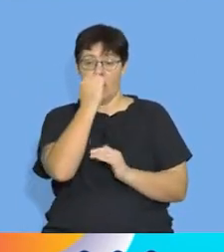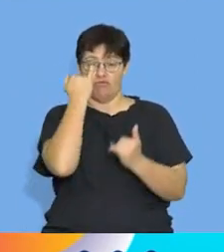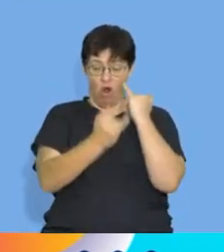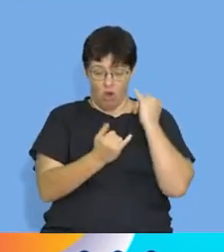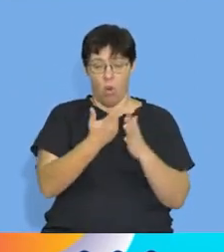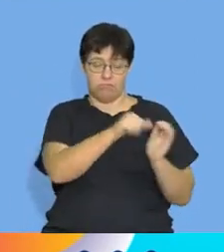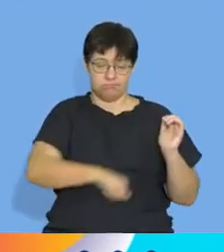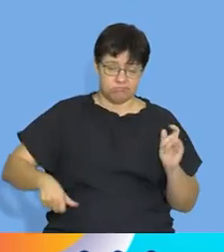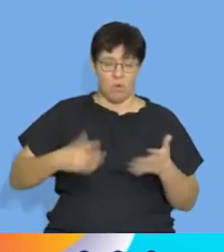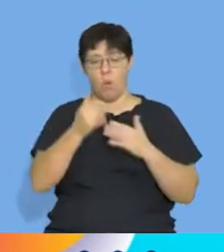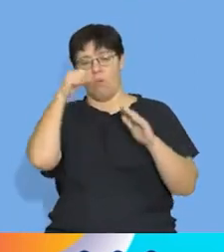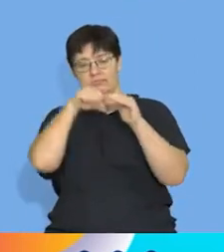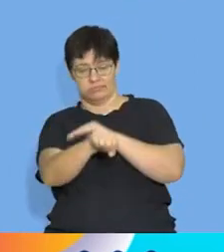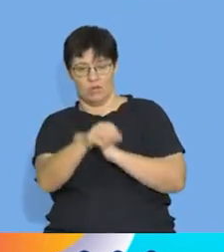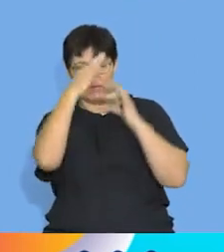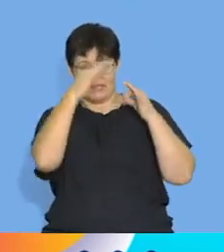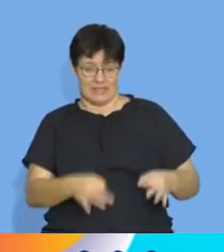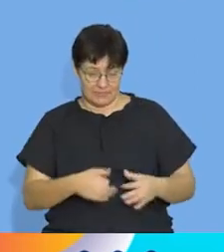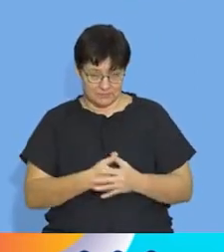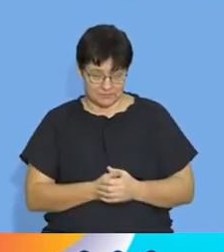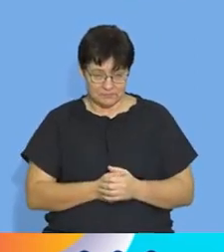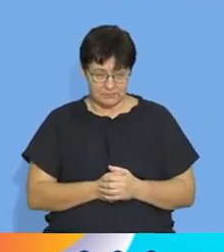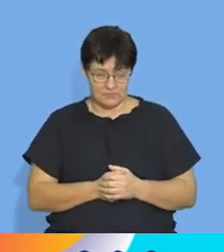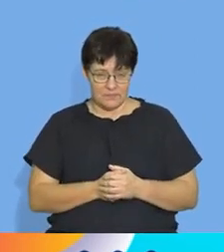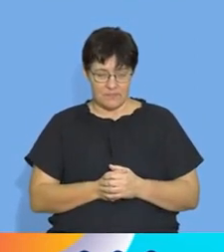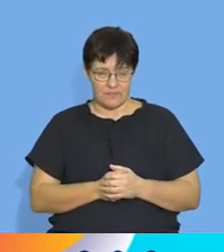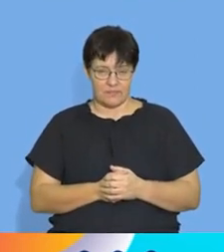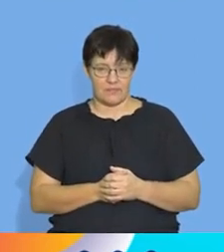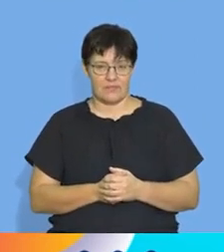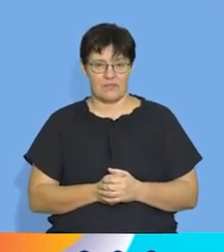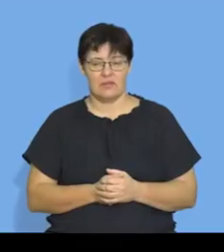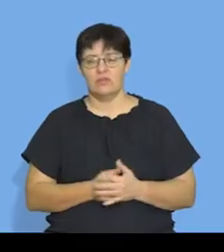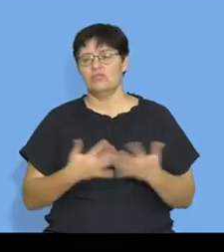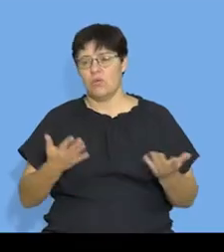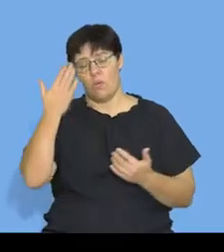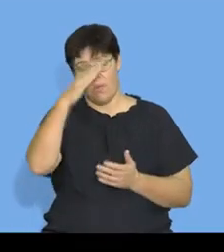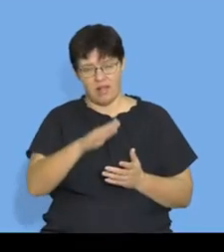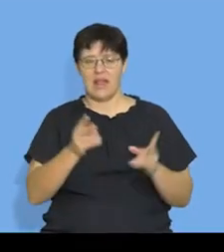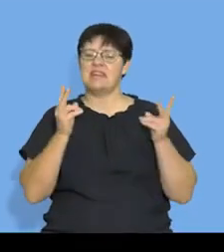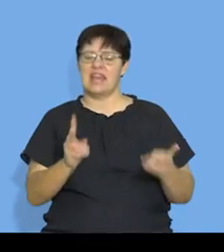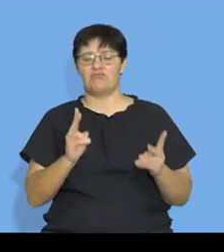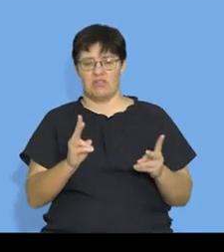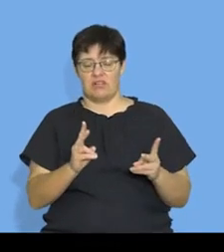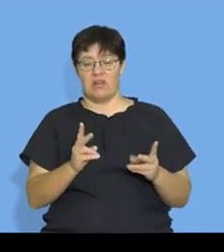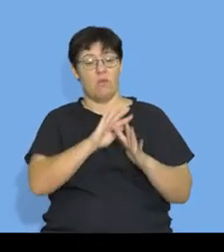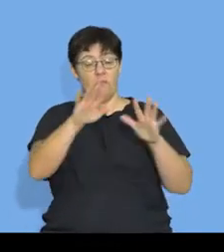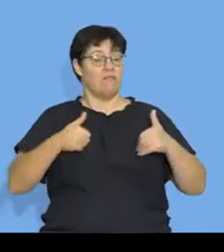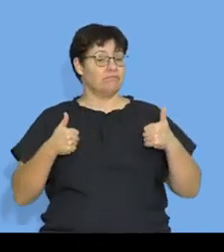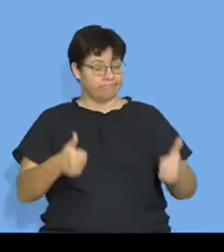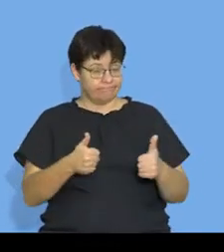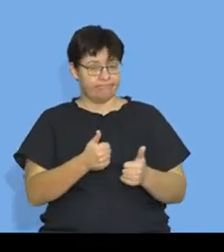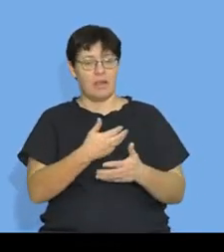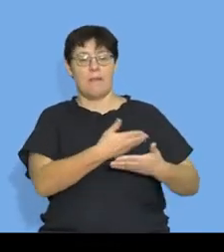position of when a decision is made in terms of the type of delivery. So we know that naturally, and if all goes